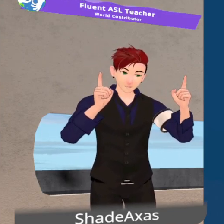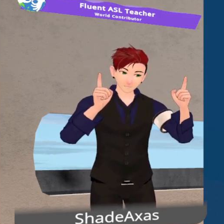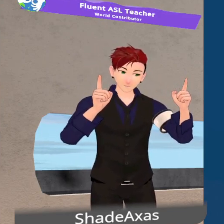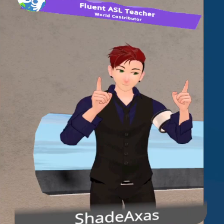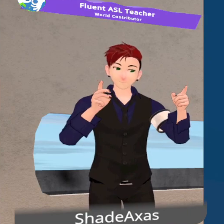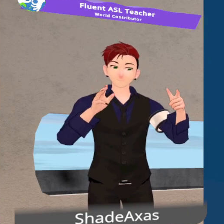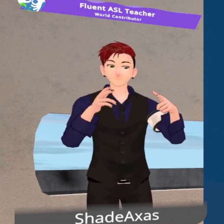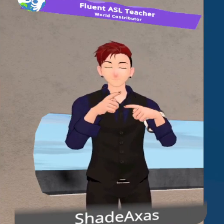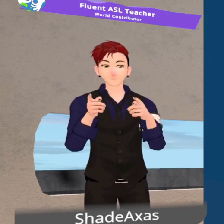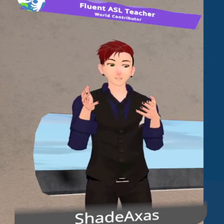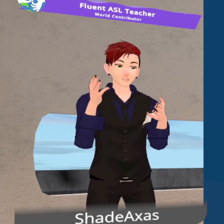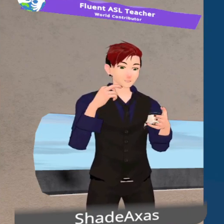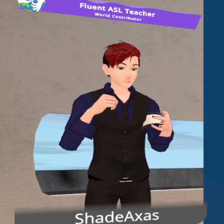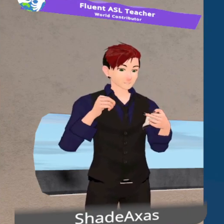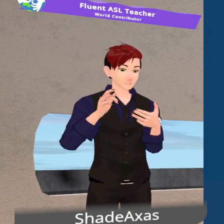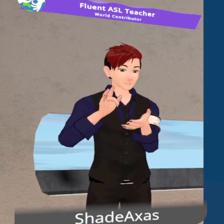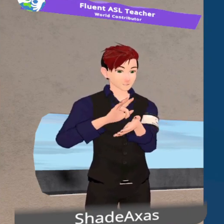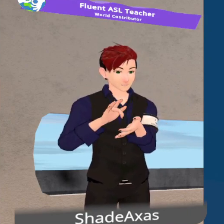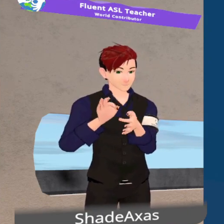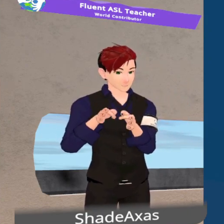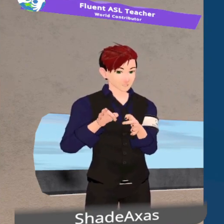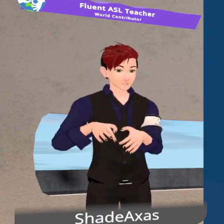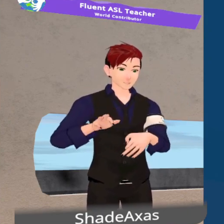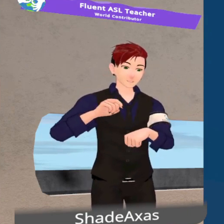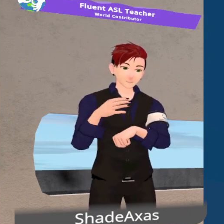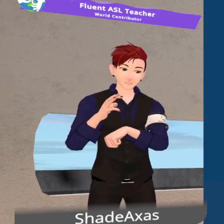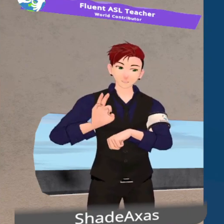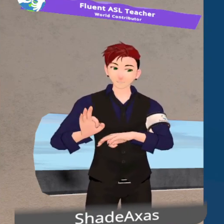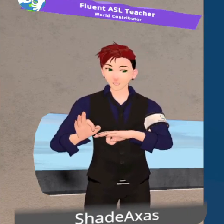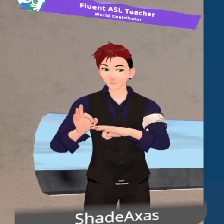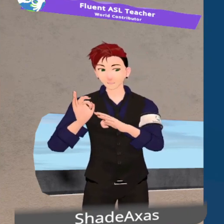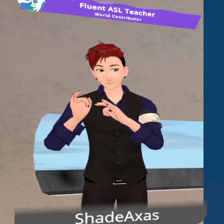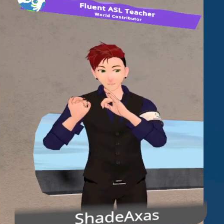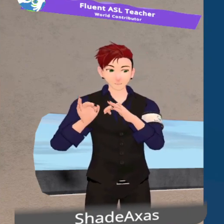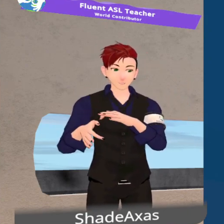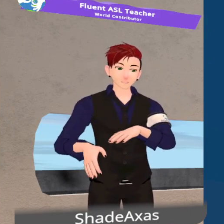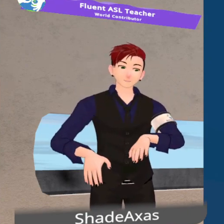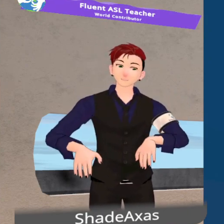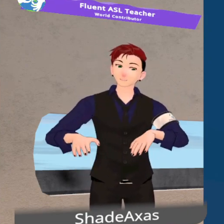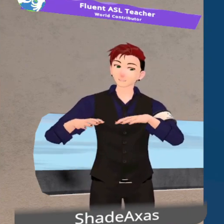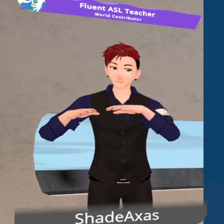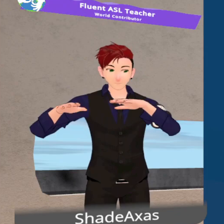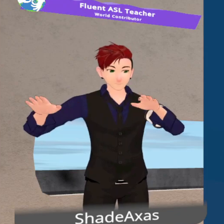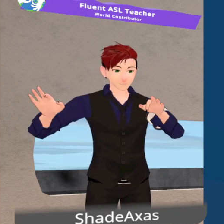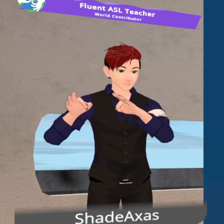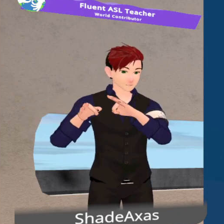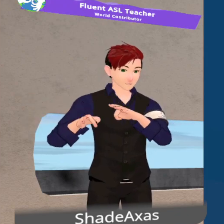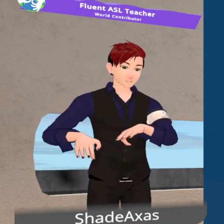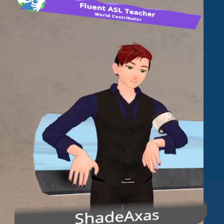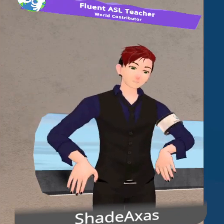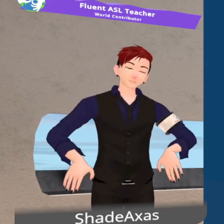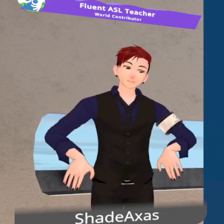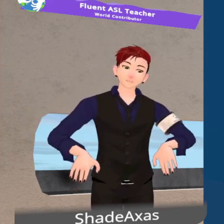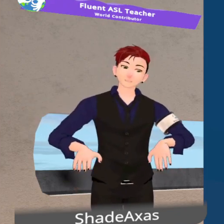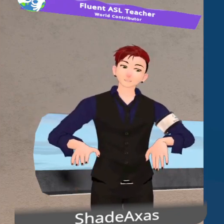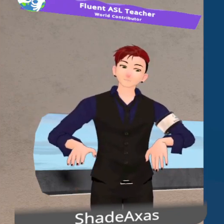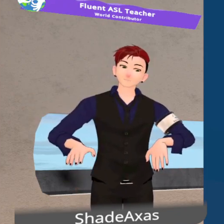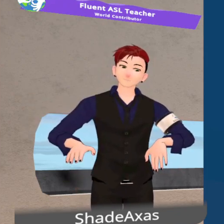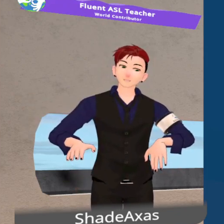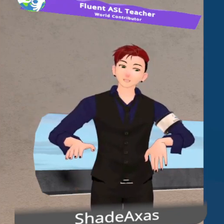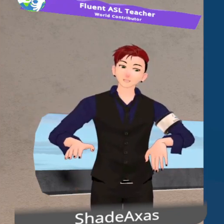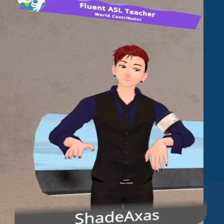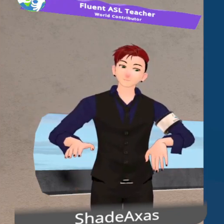mostly education, but I've also experienced medical interpreting, job and interview interpreting, stage